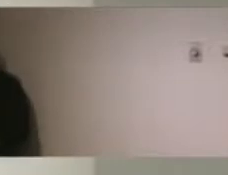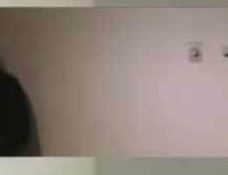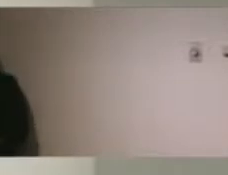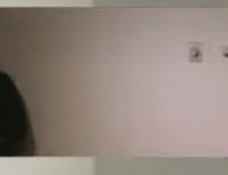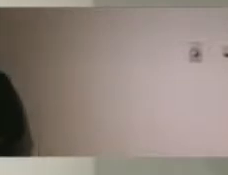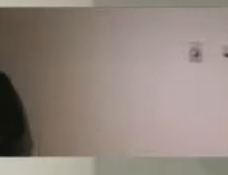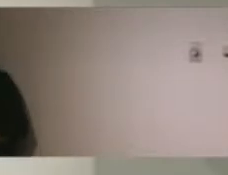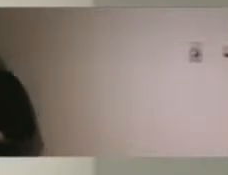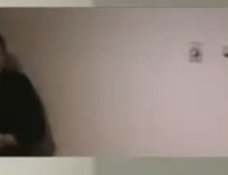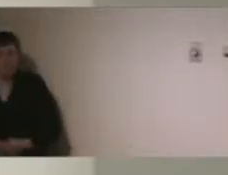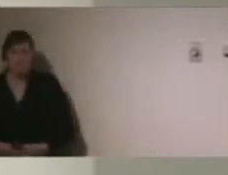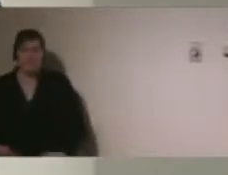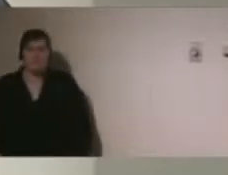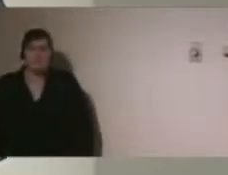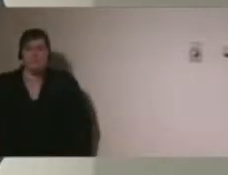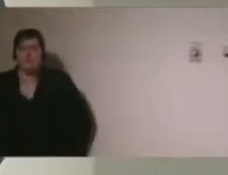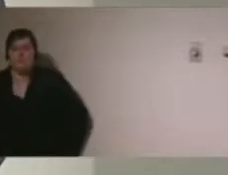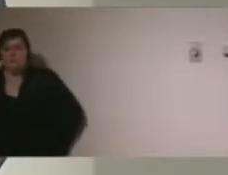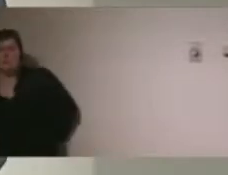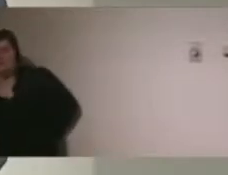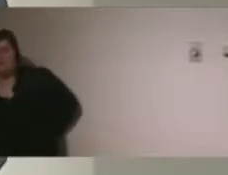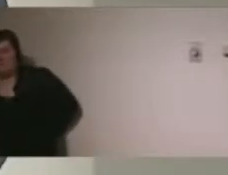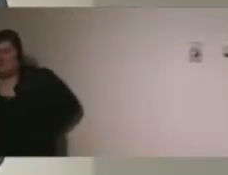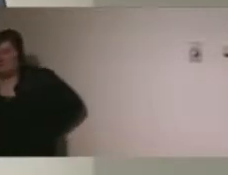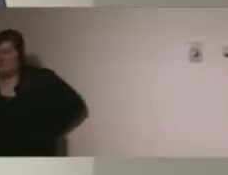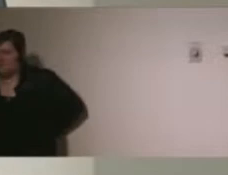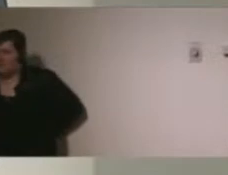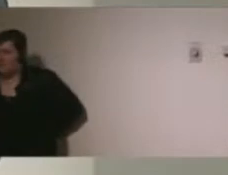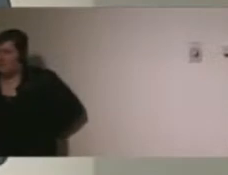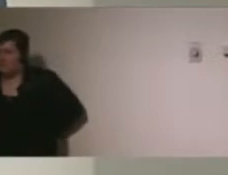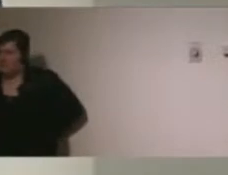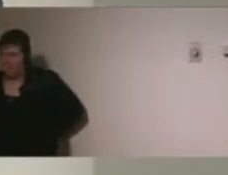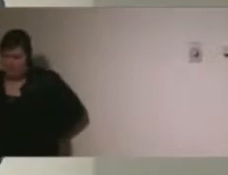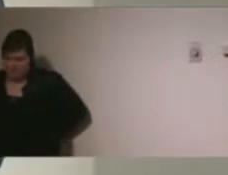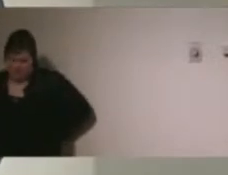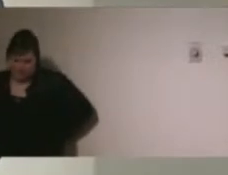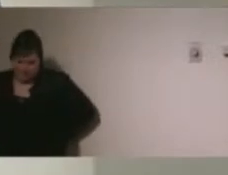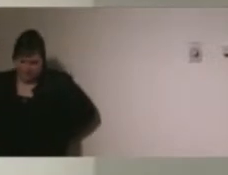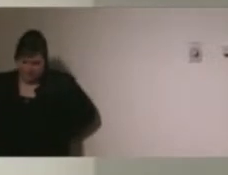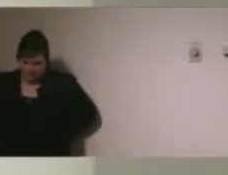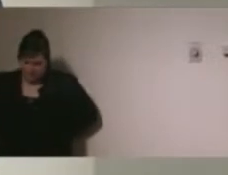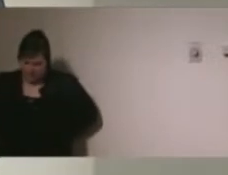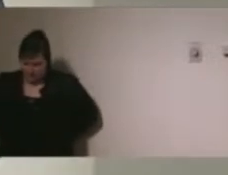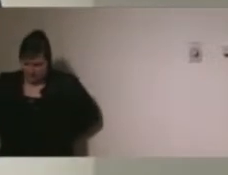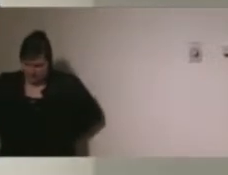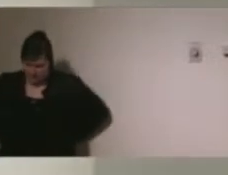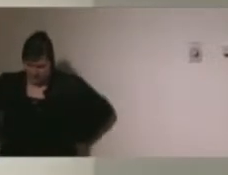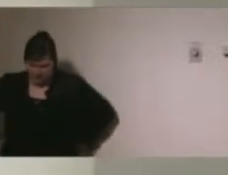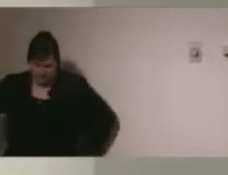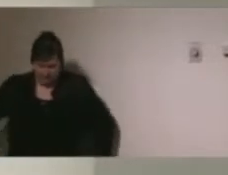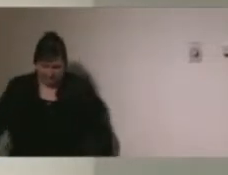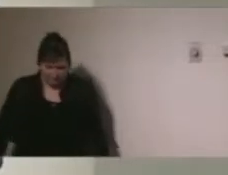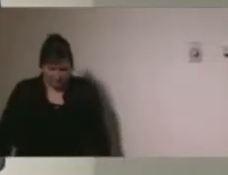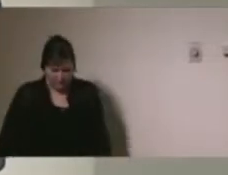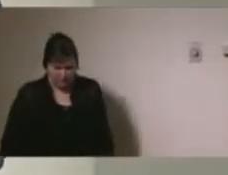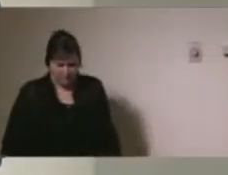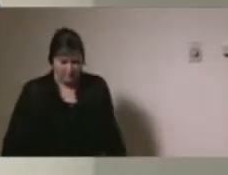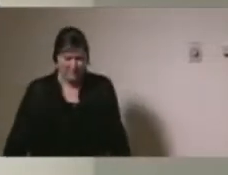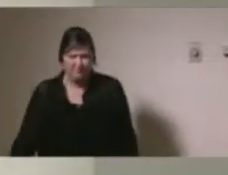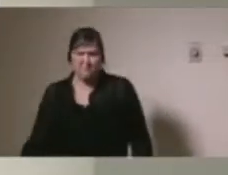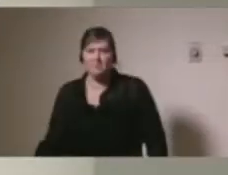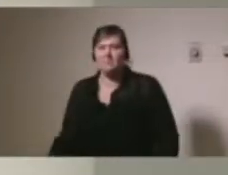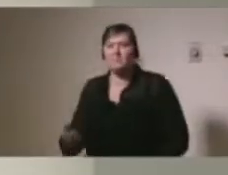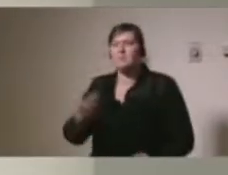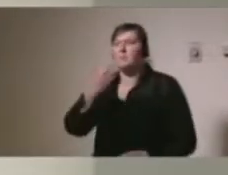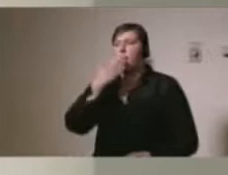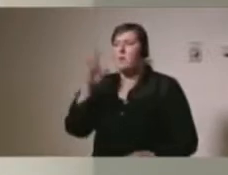situation of the First Nation in Yukon. So I think it's important when we're talking about banking, when we're talking about changing situation,